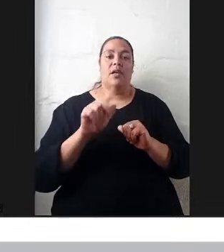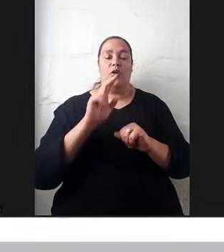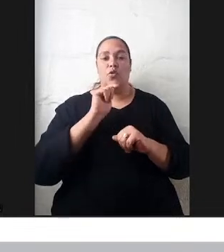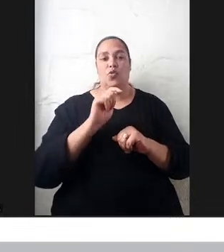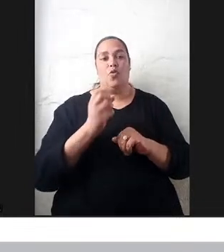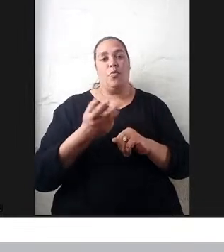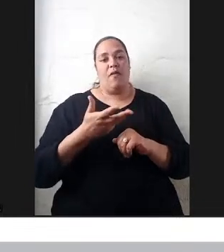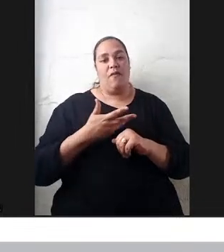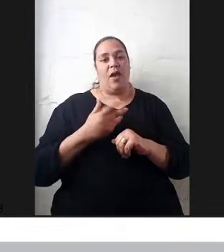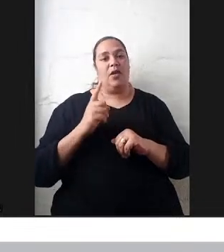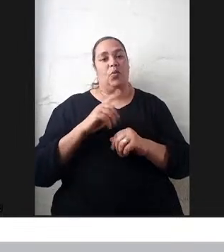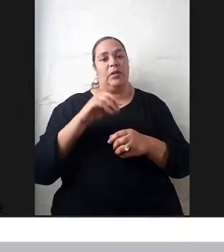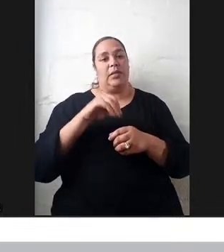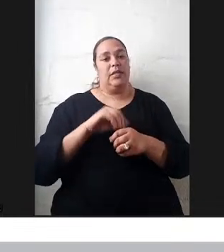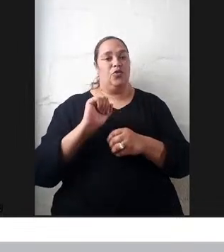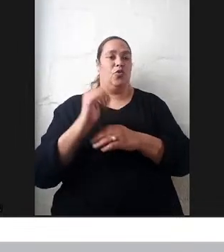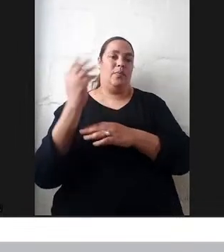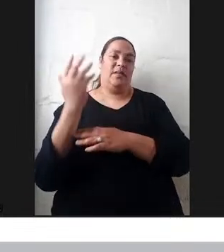in the presentation